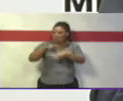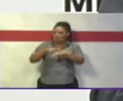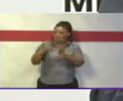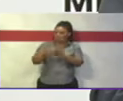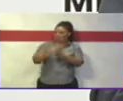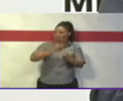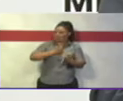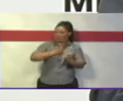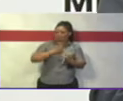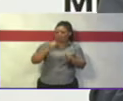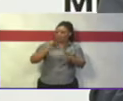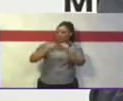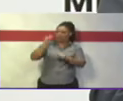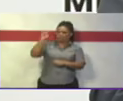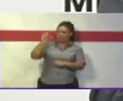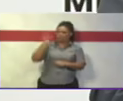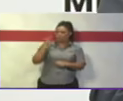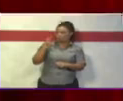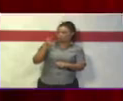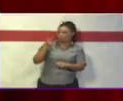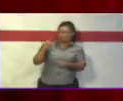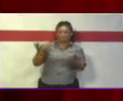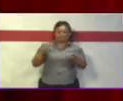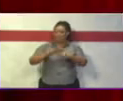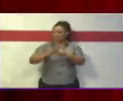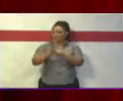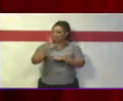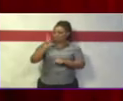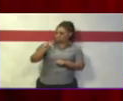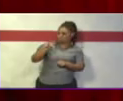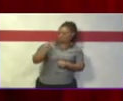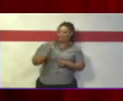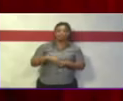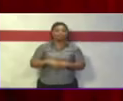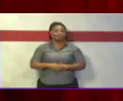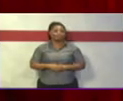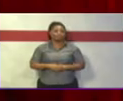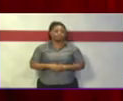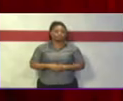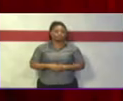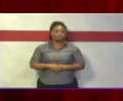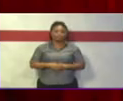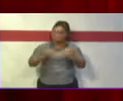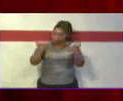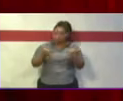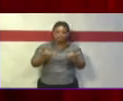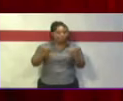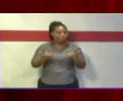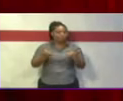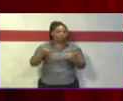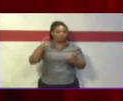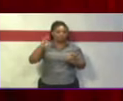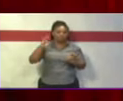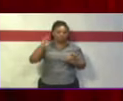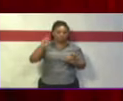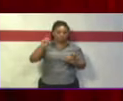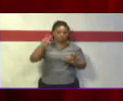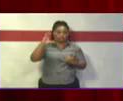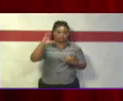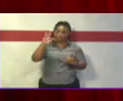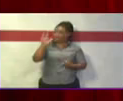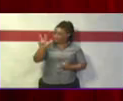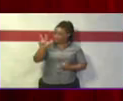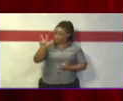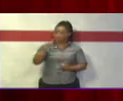far. Thank you very much. We now go to CNC3 for your 2 questions. Good